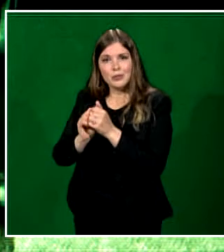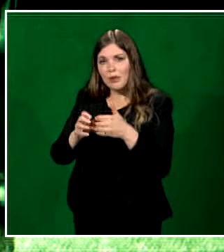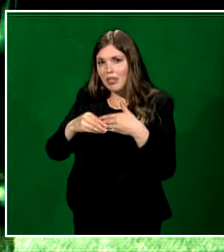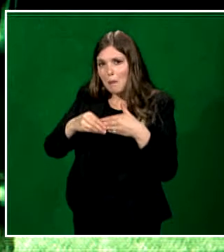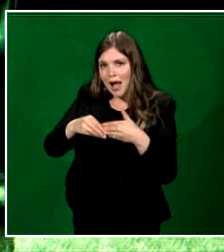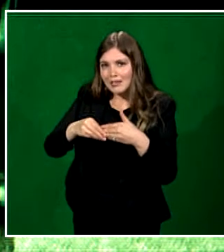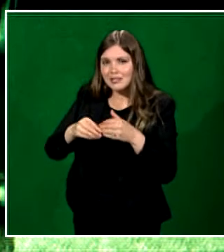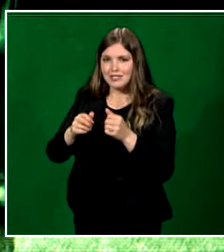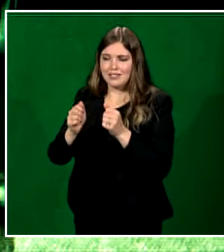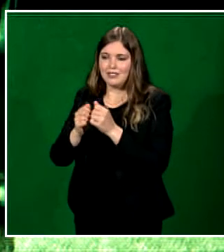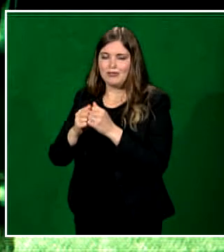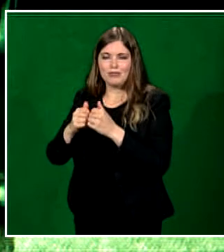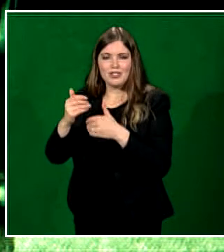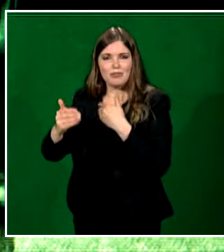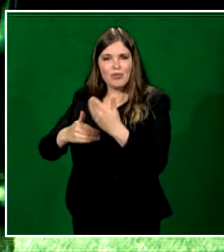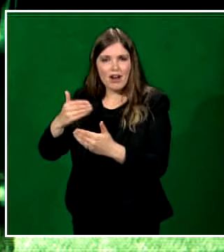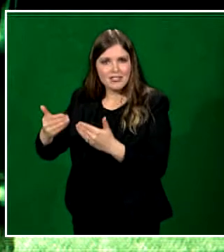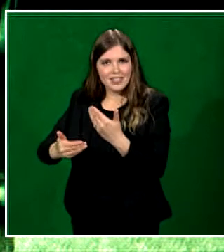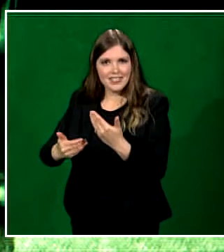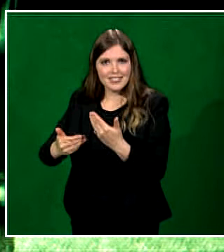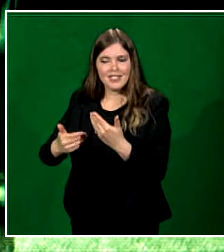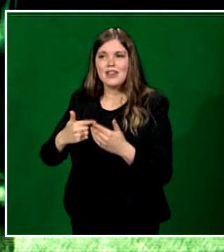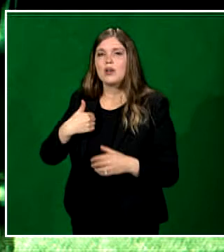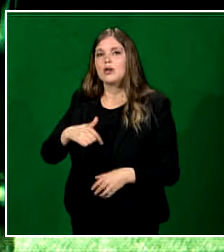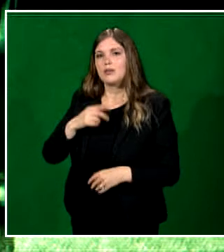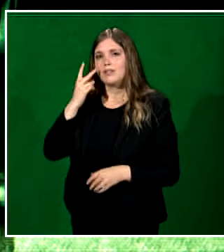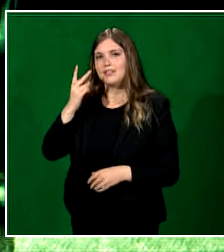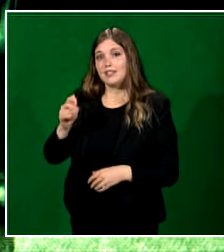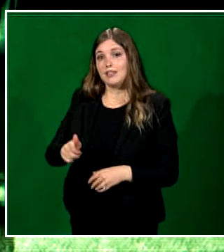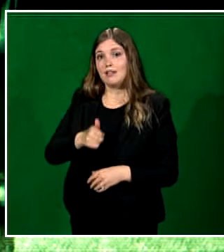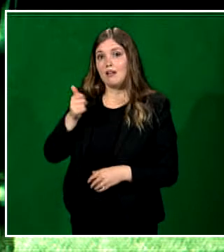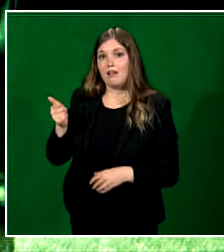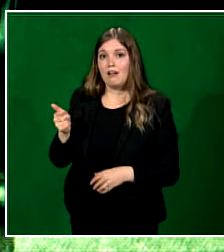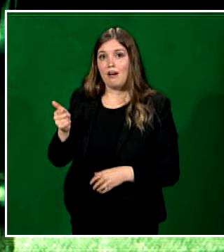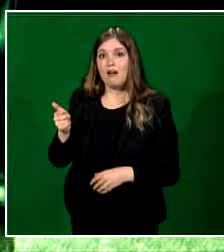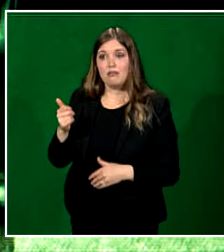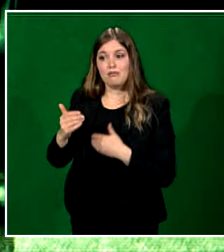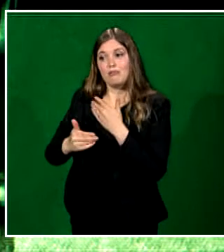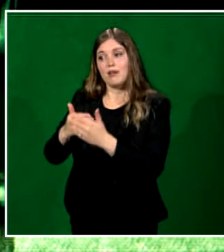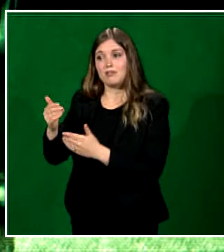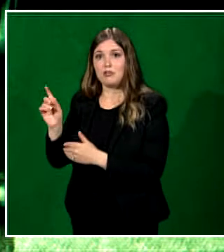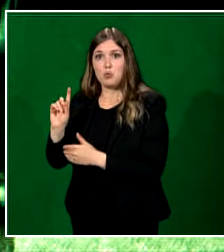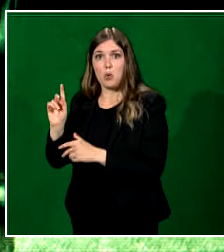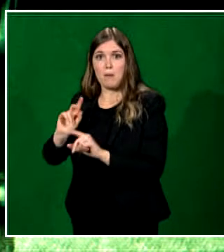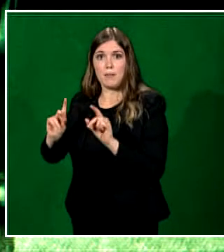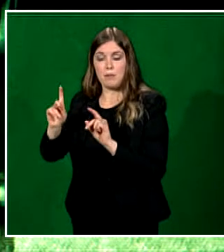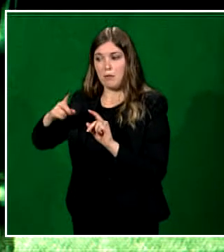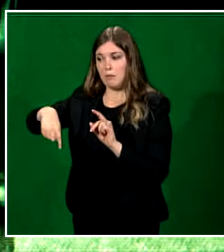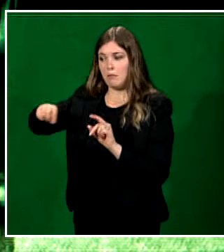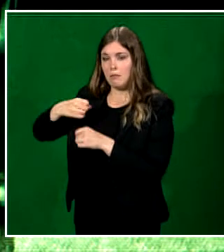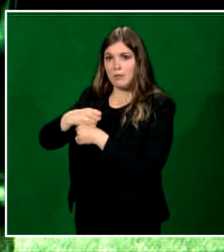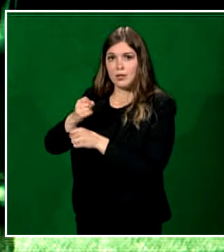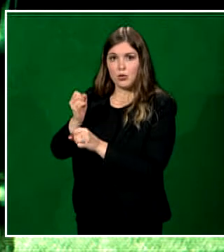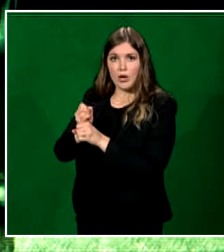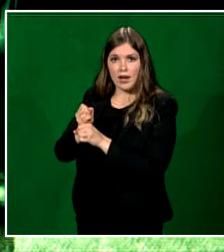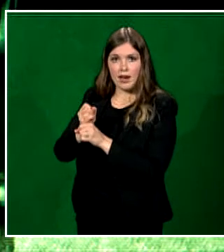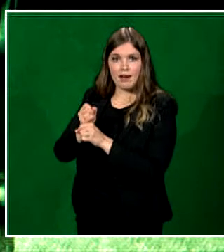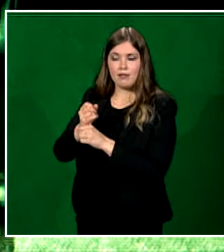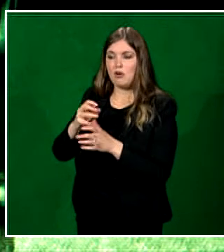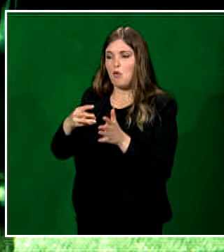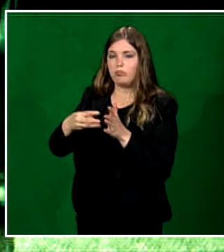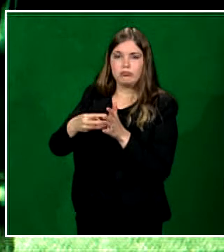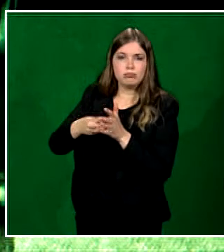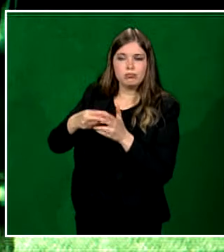this process? Like, we've seen other processes where people are creating,